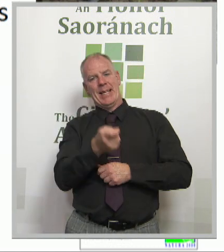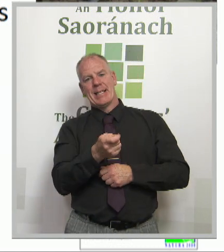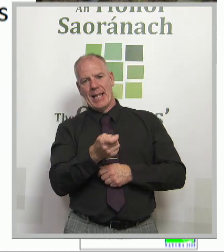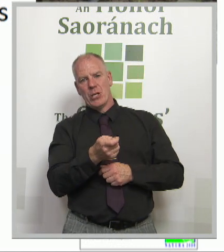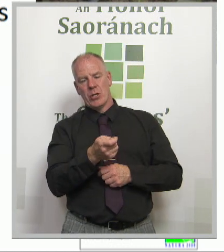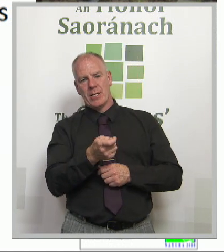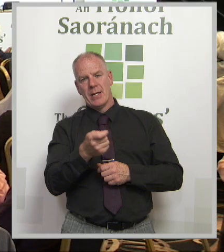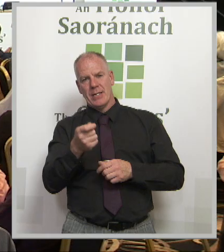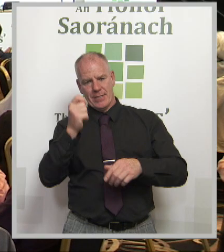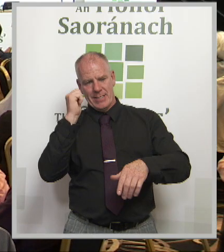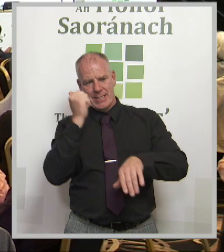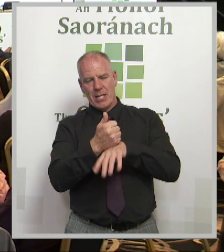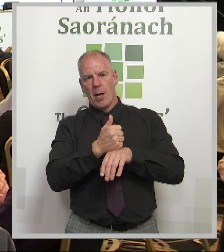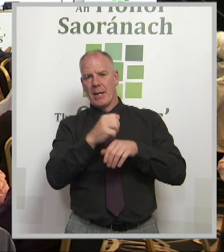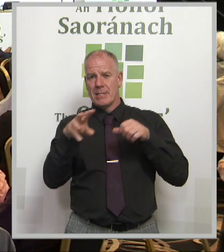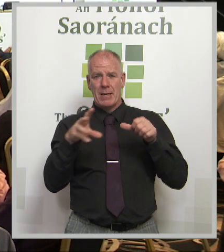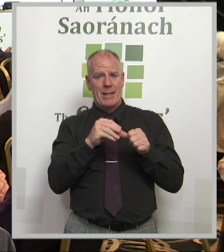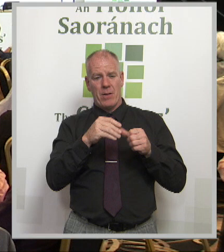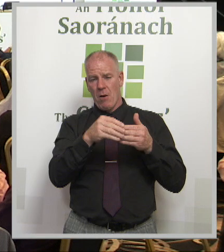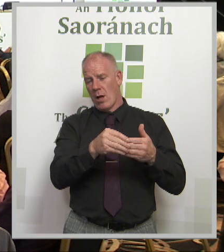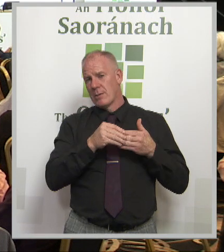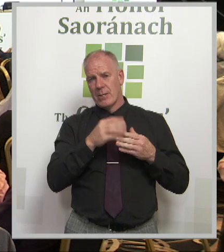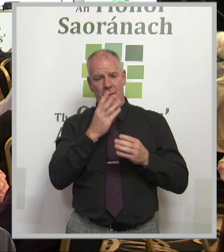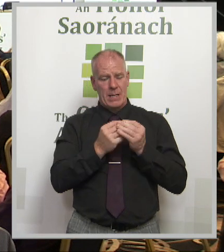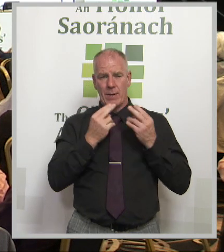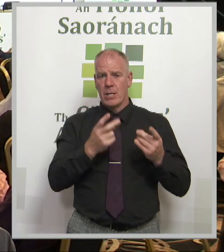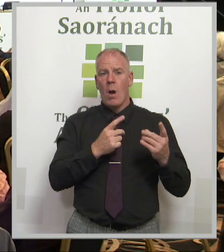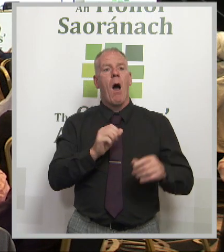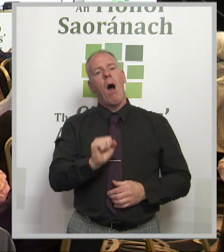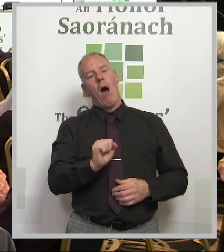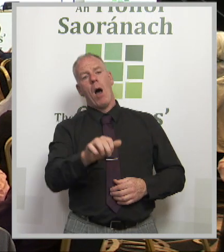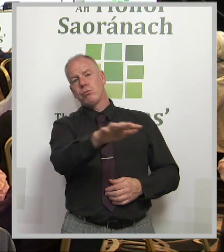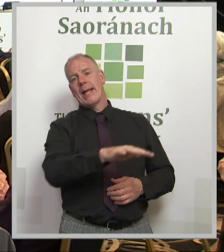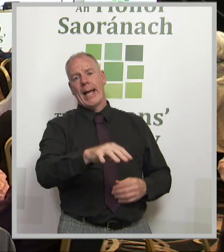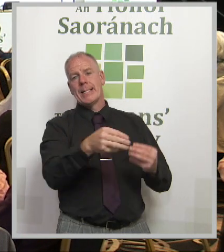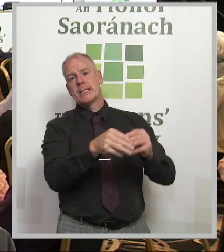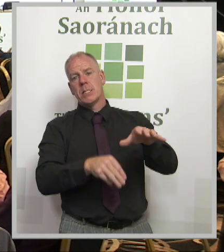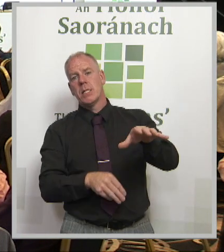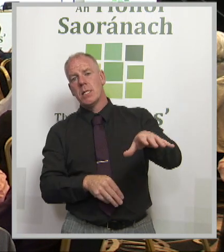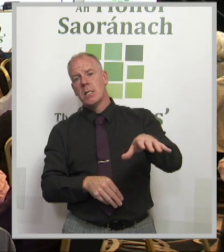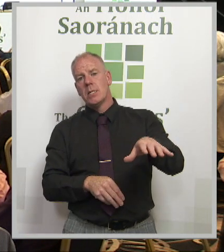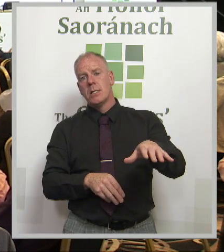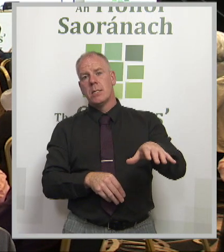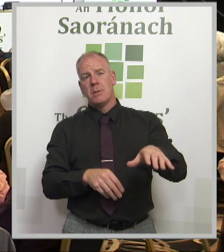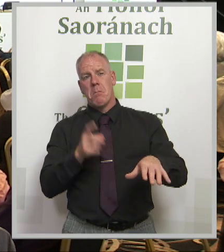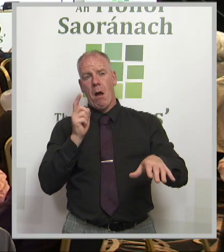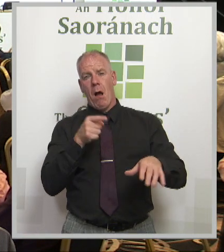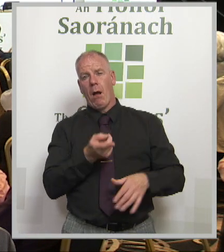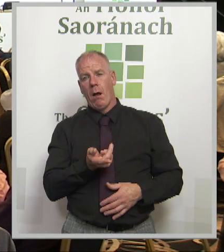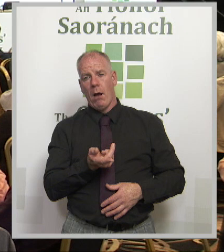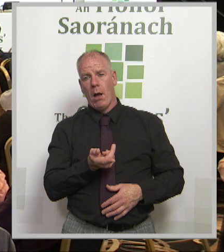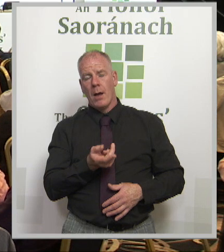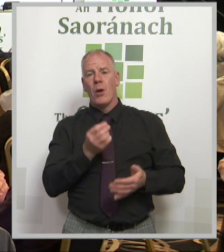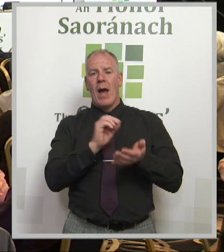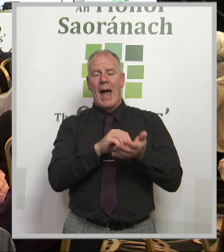and putting in place the conservation measures. Because it's no use saying it's a protected area and it's a paper park. You have to